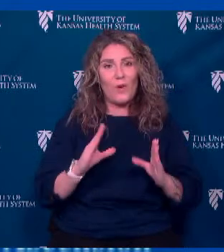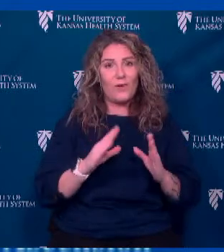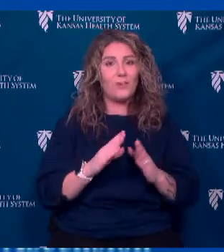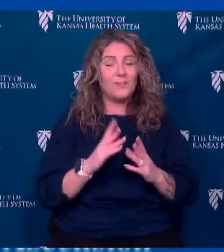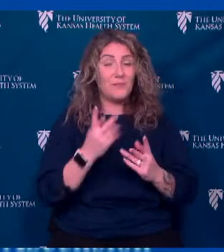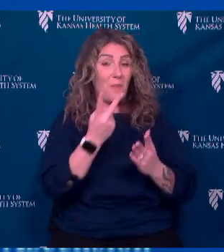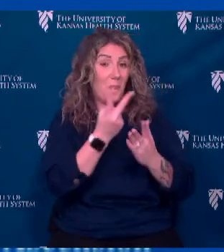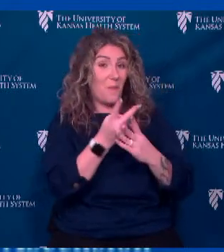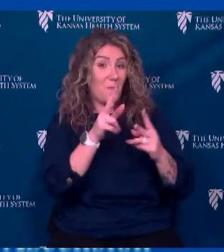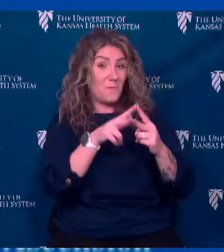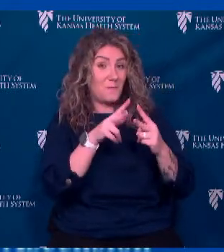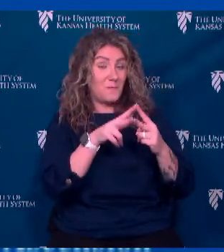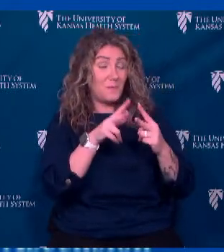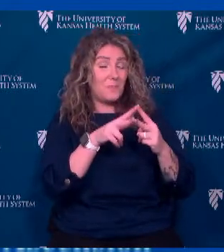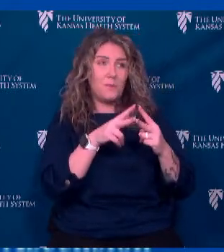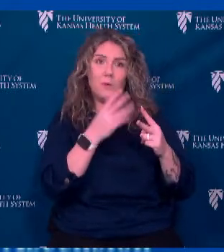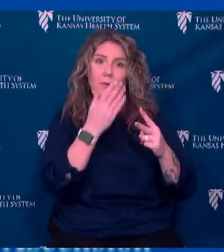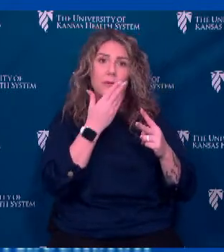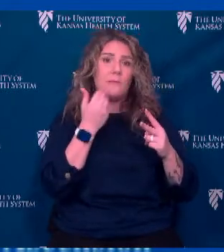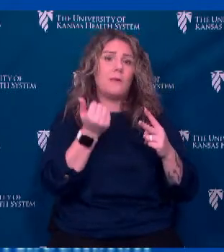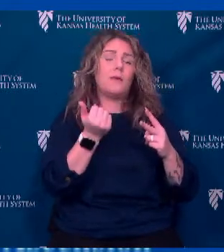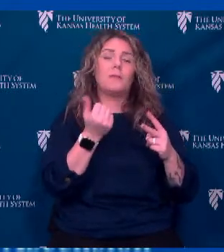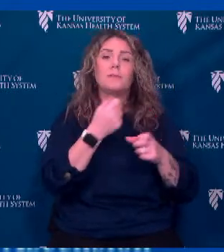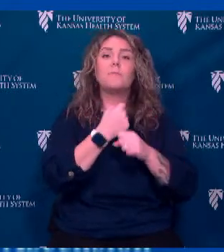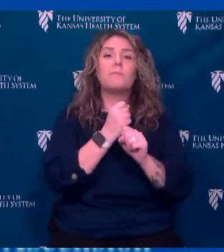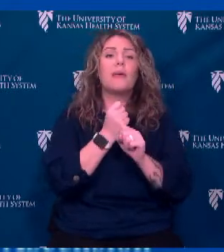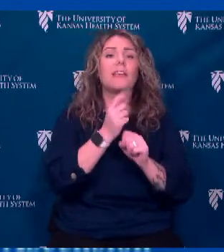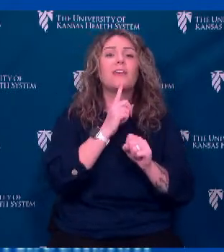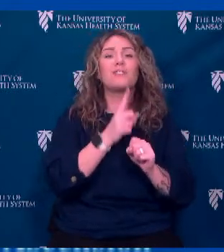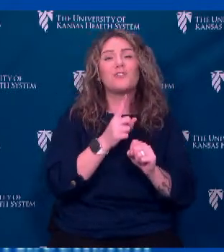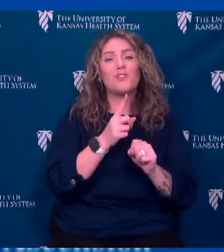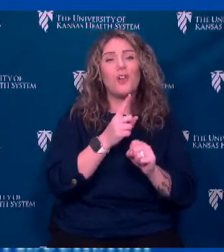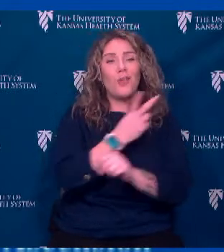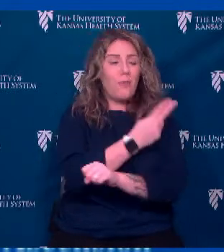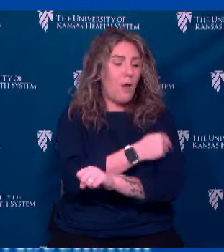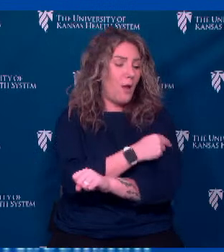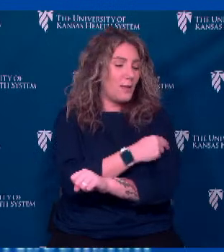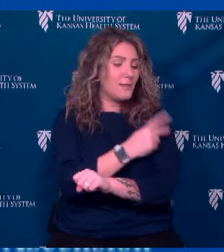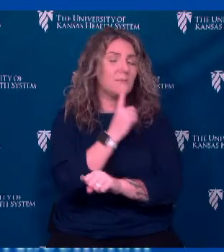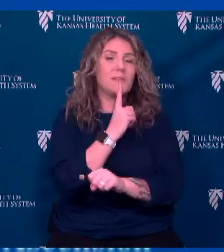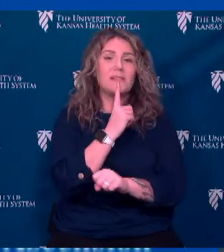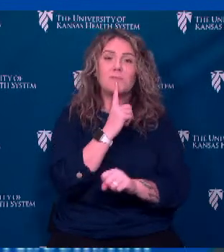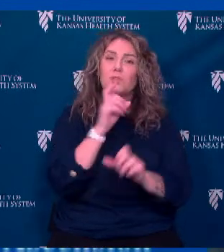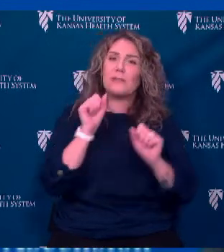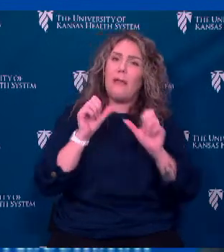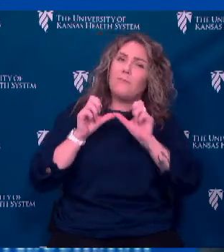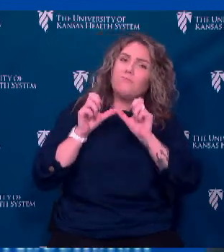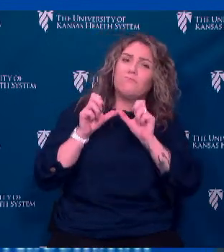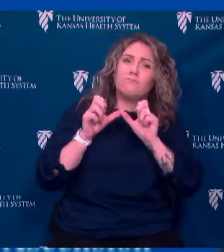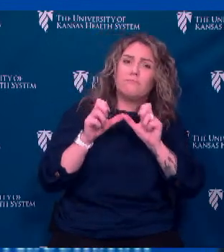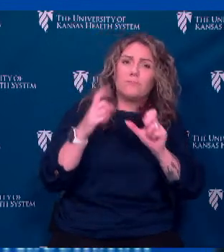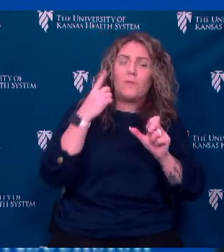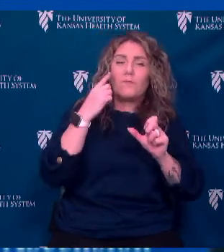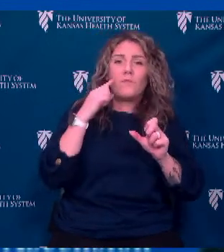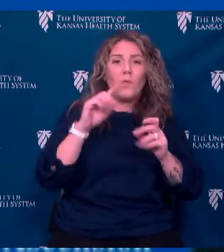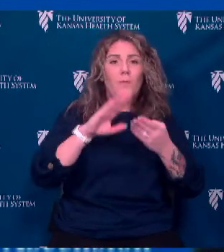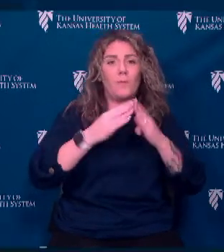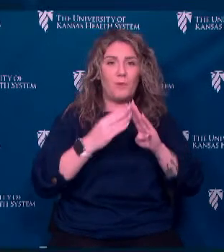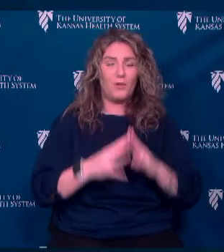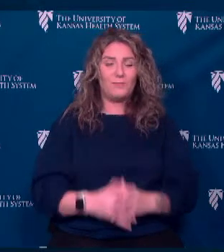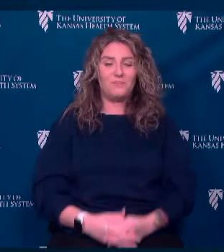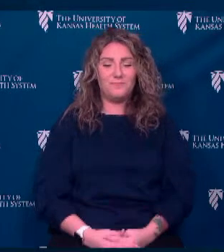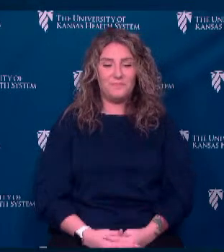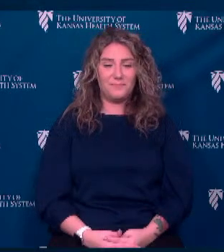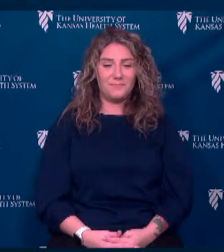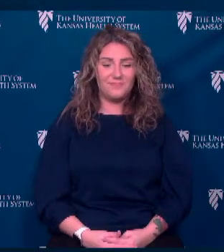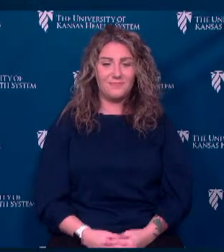would go a long way in making sure that the hospitals are resilient to be there for their communities. Yeah,